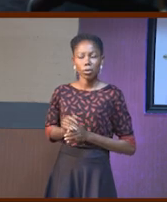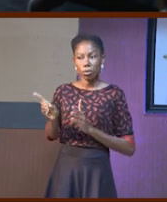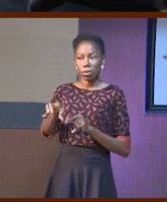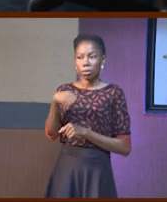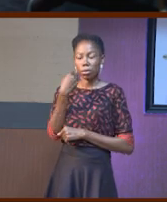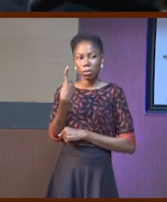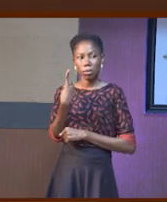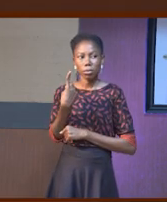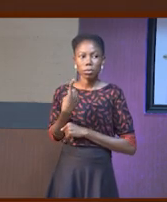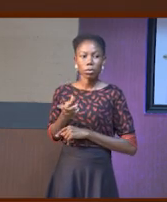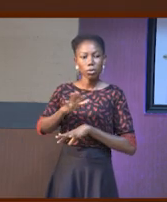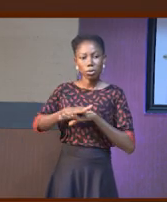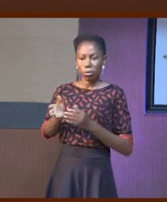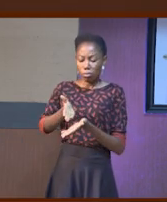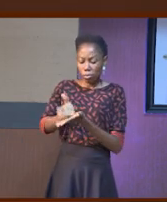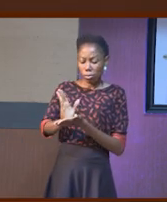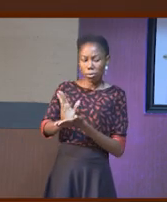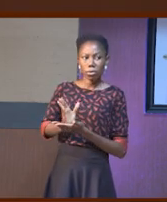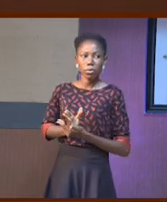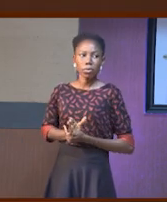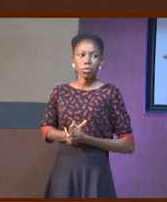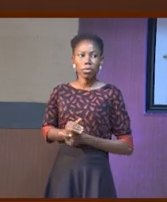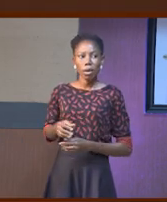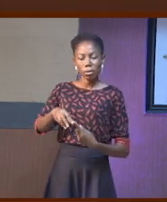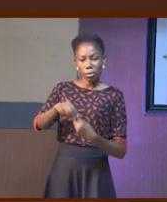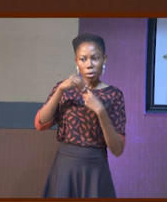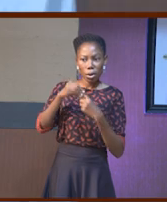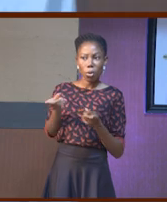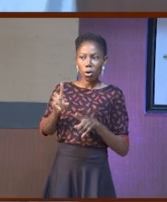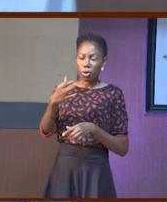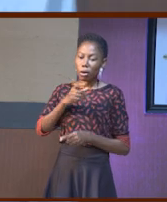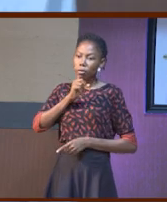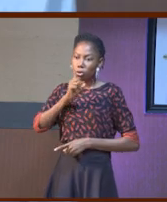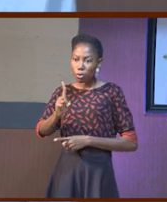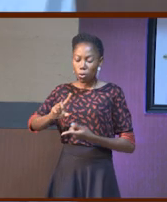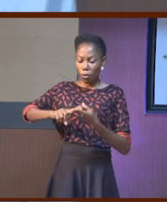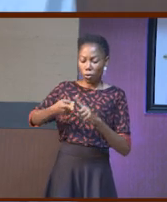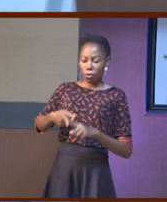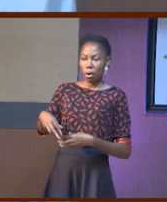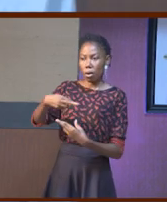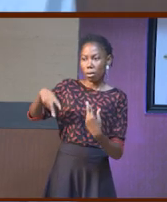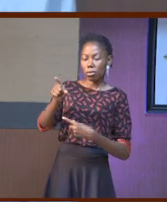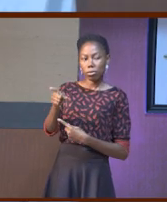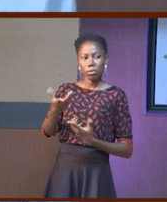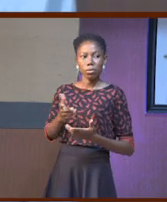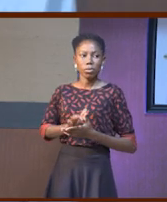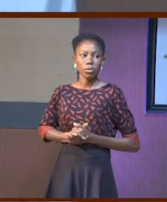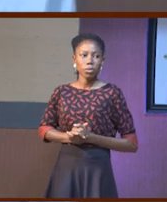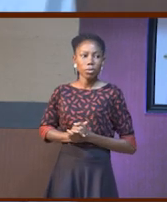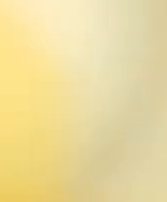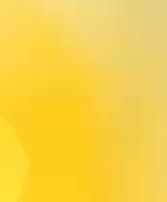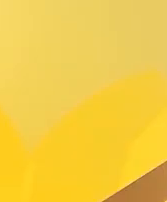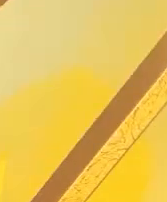Do you understand? Yes. Just be straightforward. Especially when you have genuine friends around you. Judge Fumi helps